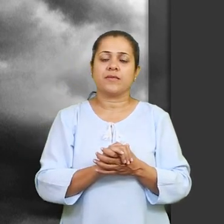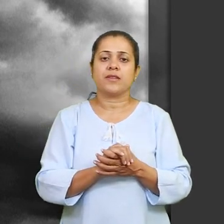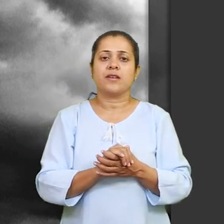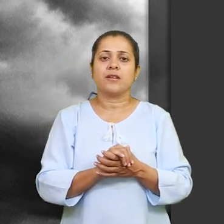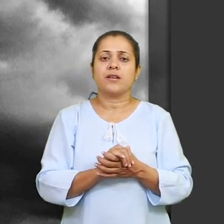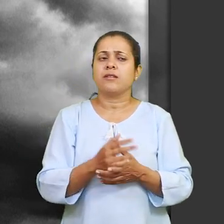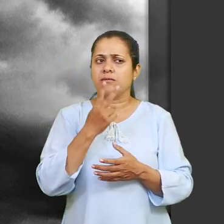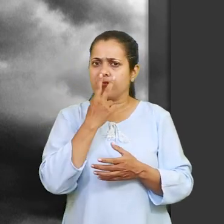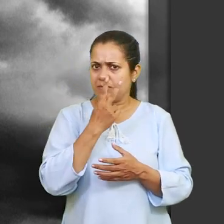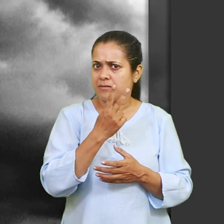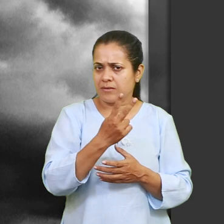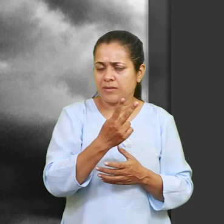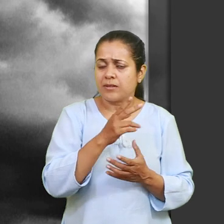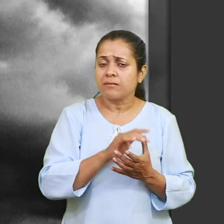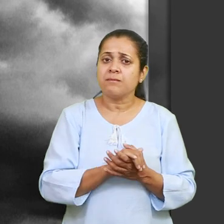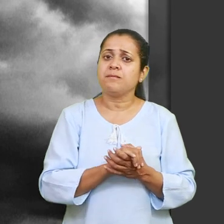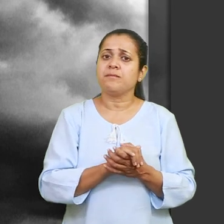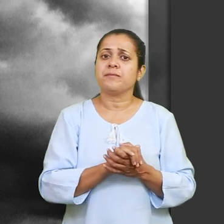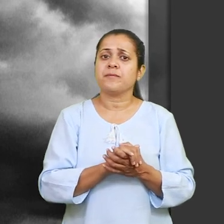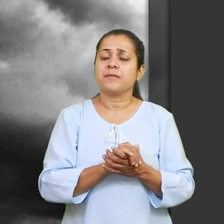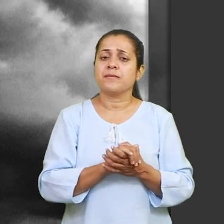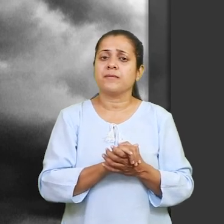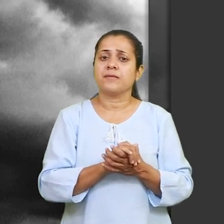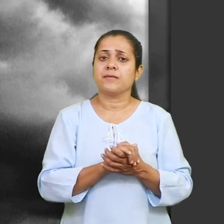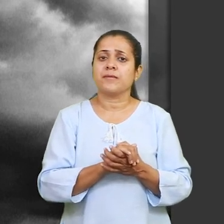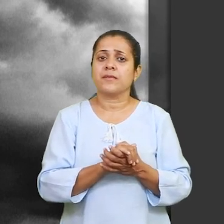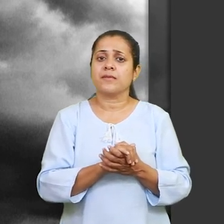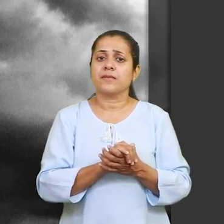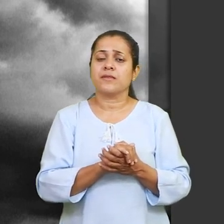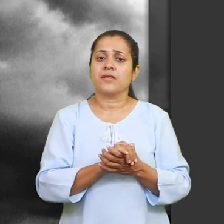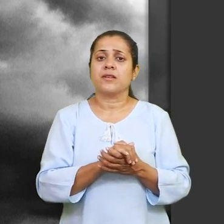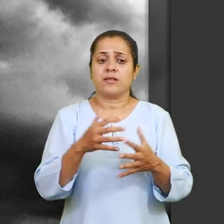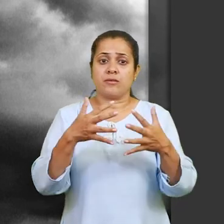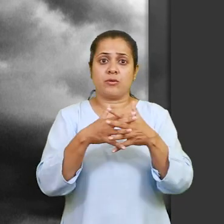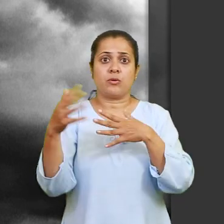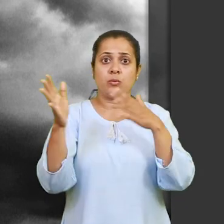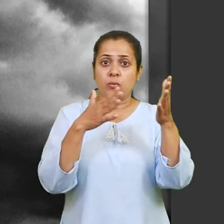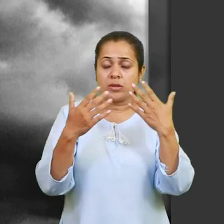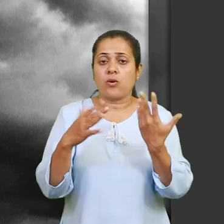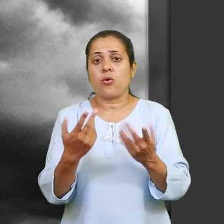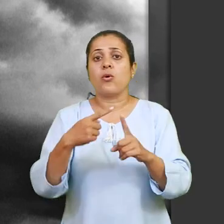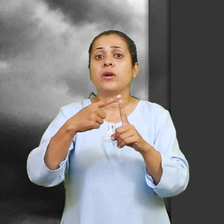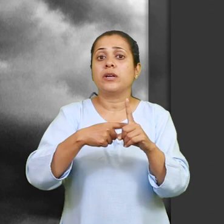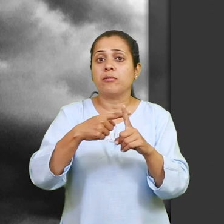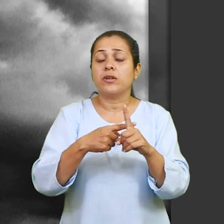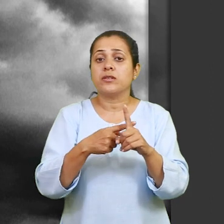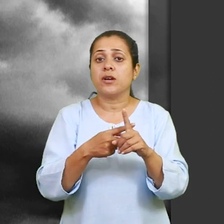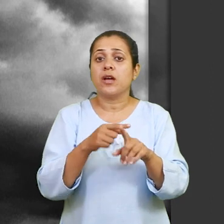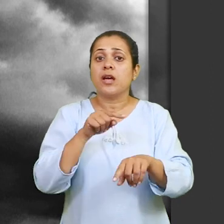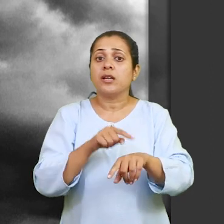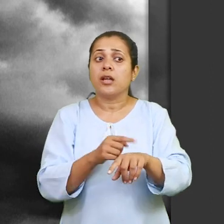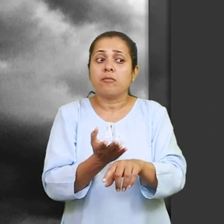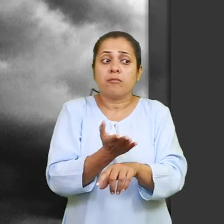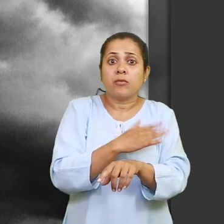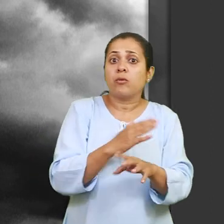If you look closely in the weather report, you will see how the weather or the temperature was in